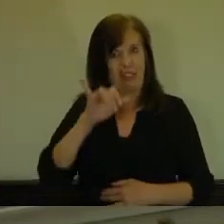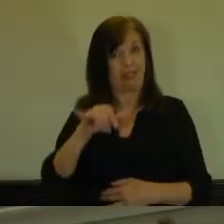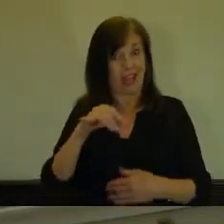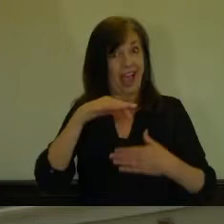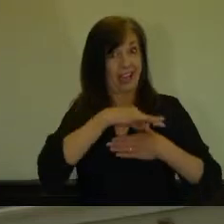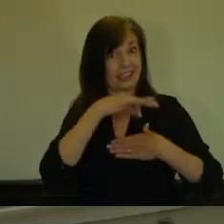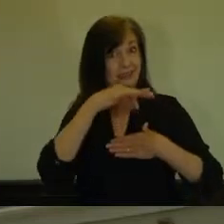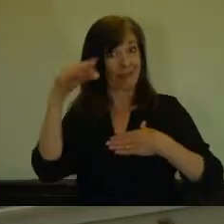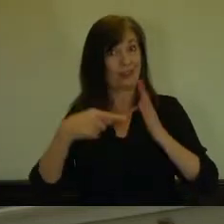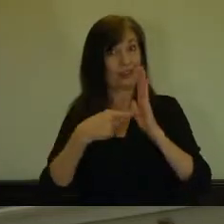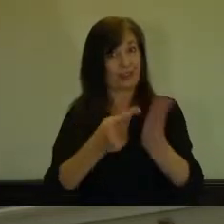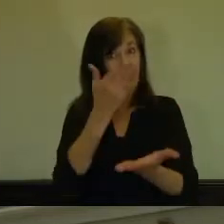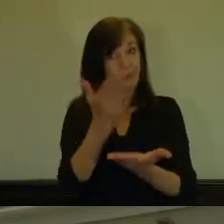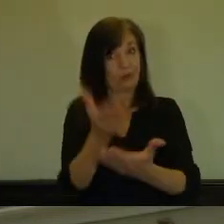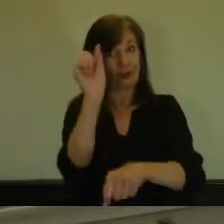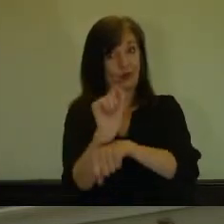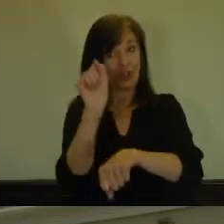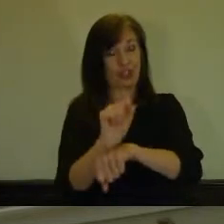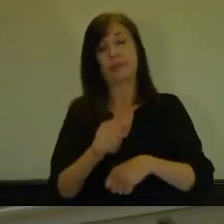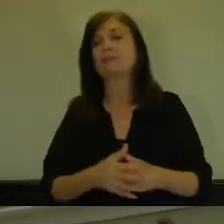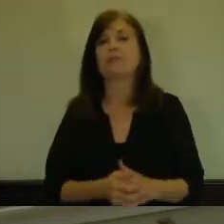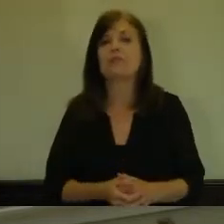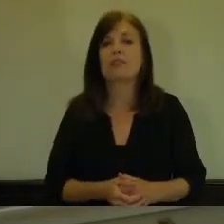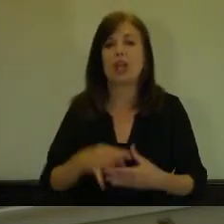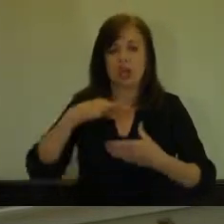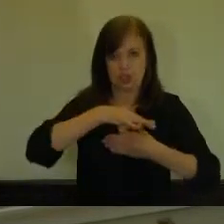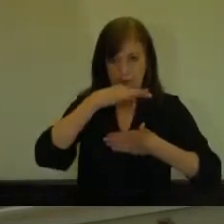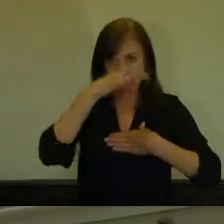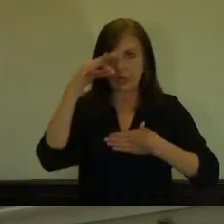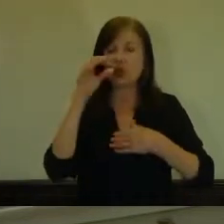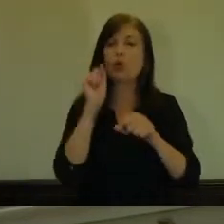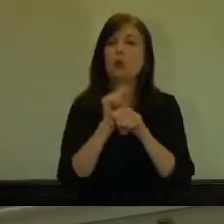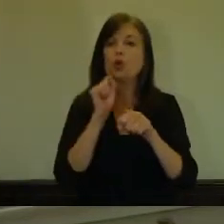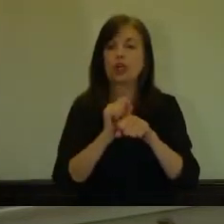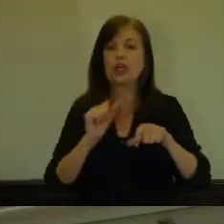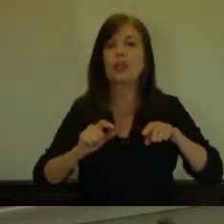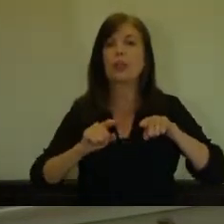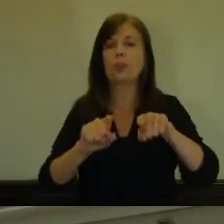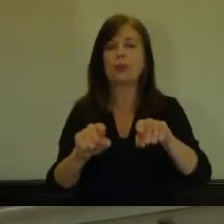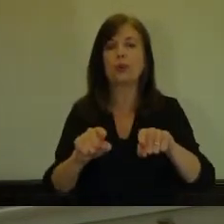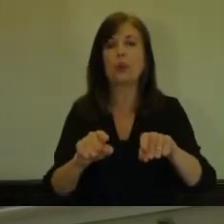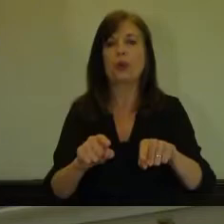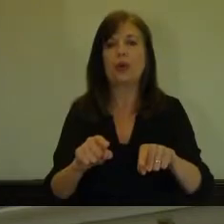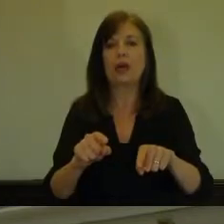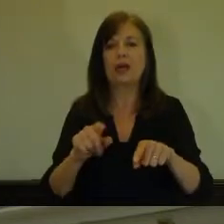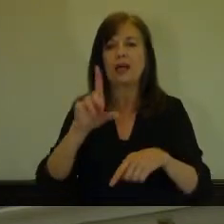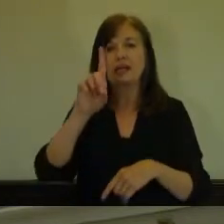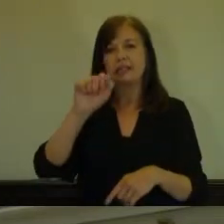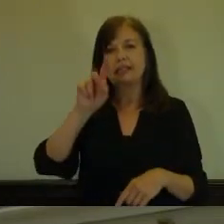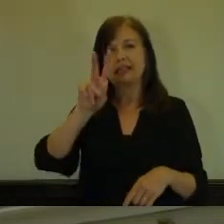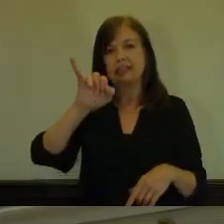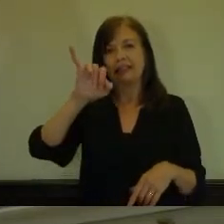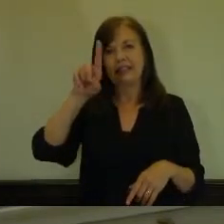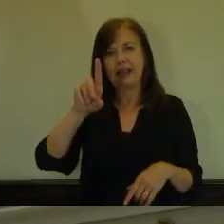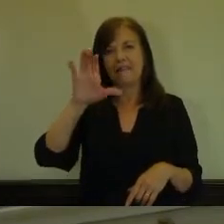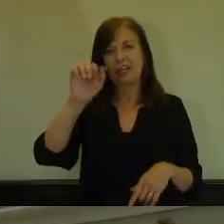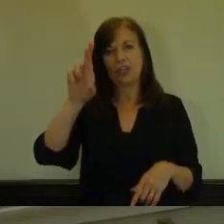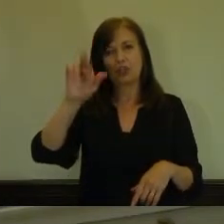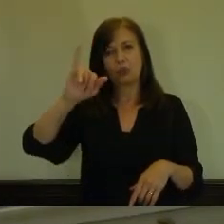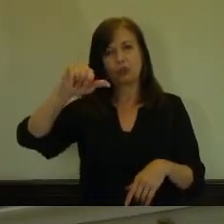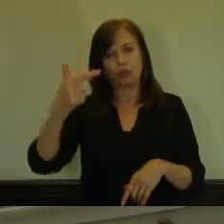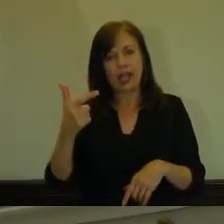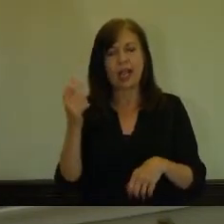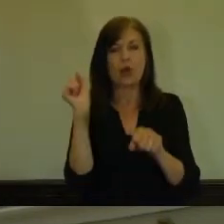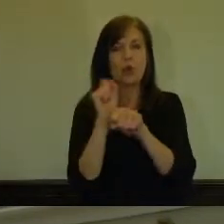was at work. The Spirit was at work through Davis Craig and the work that he has been leading for us